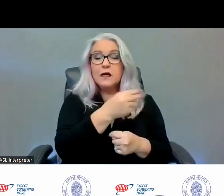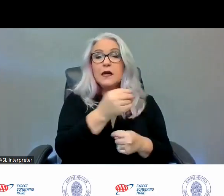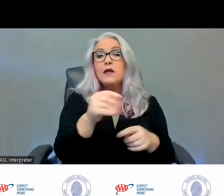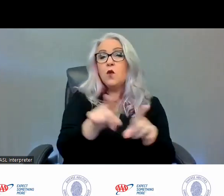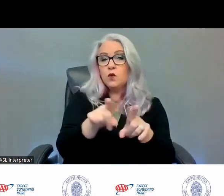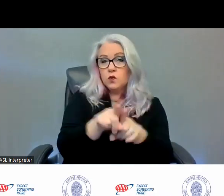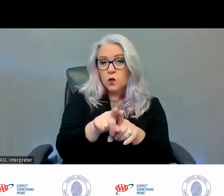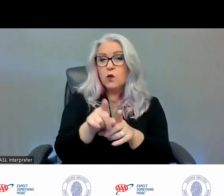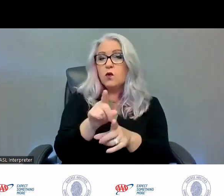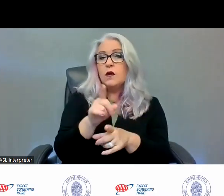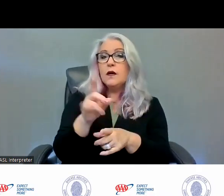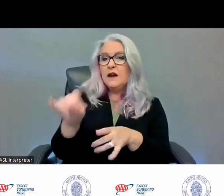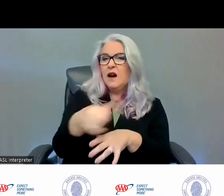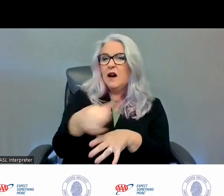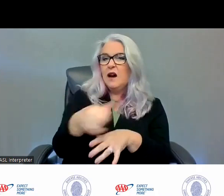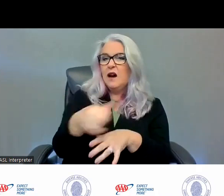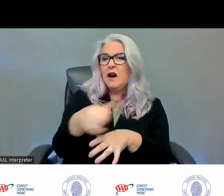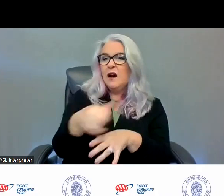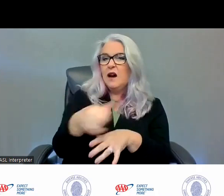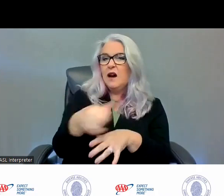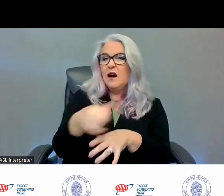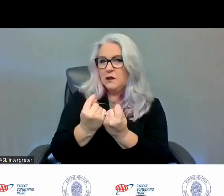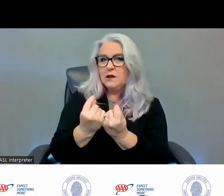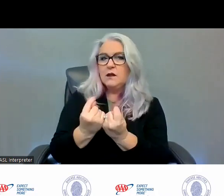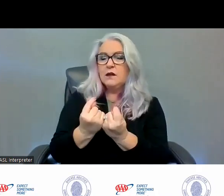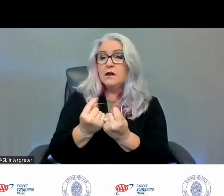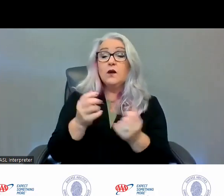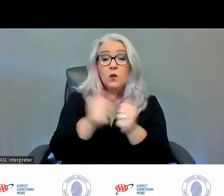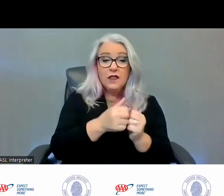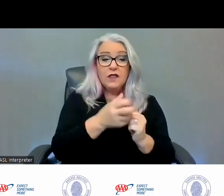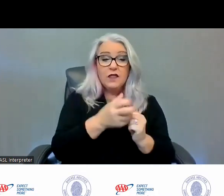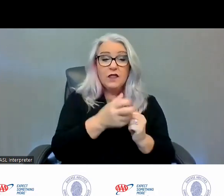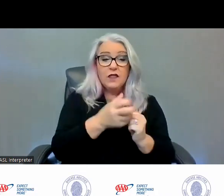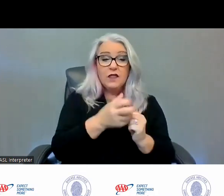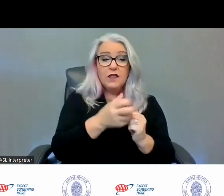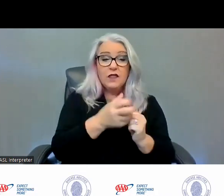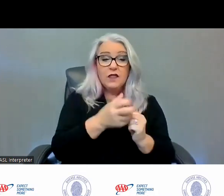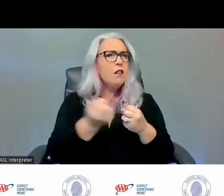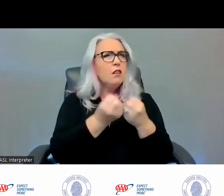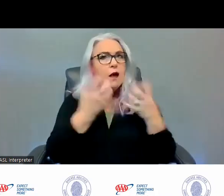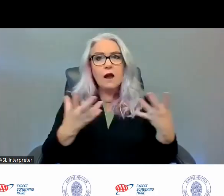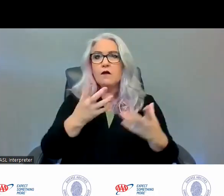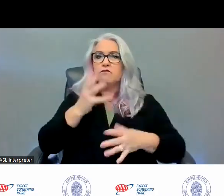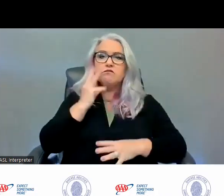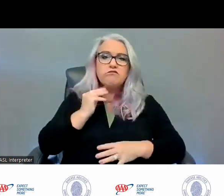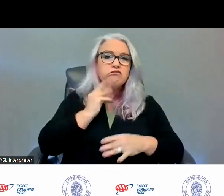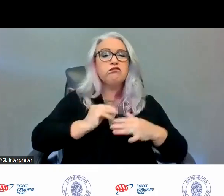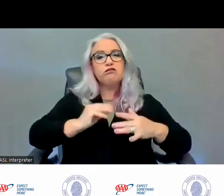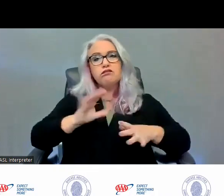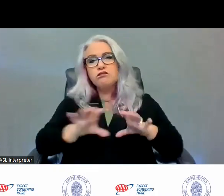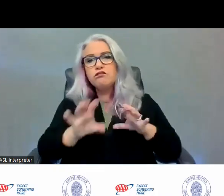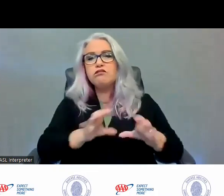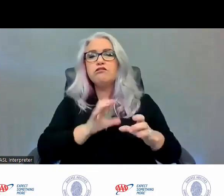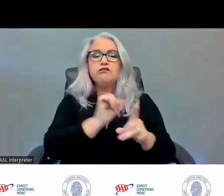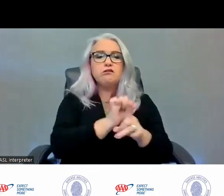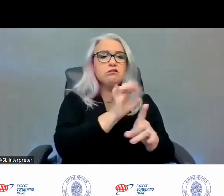team. So you'll have a lot of exposure to leadership and different individuals and different kind